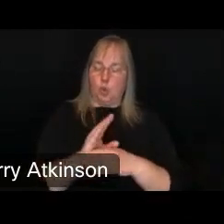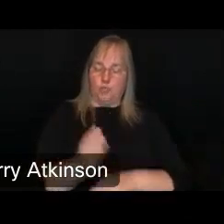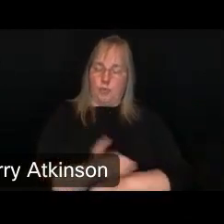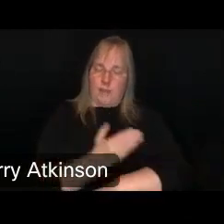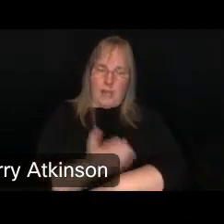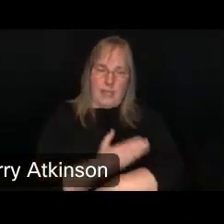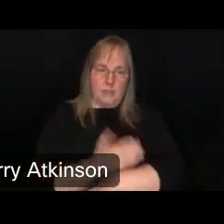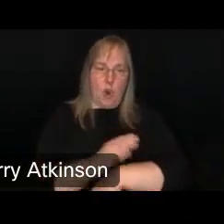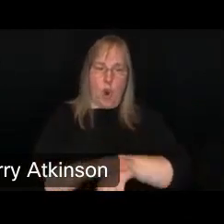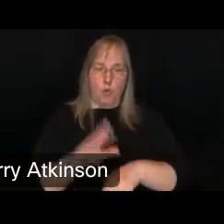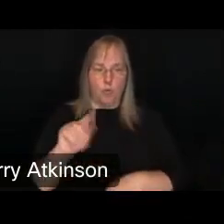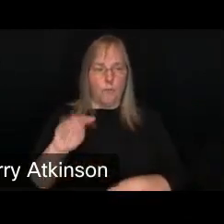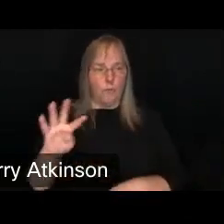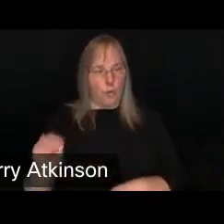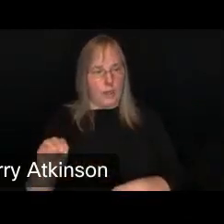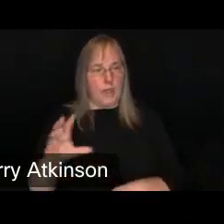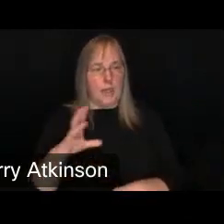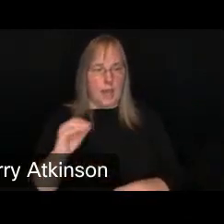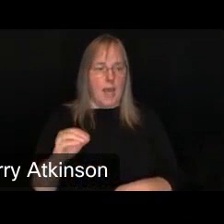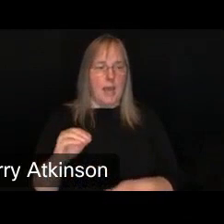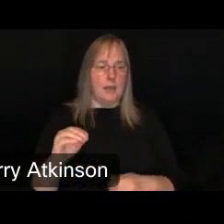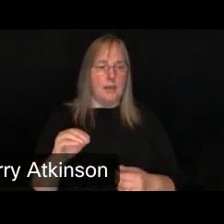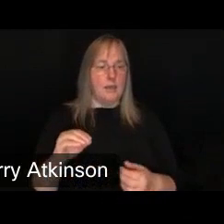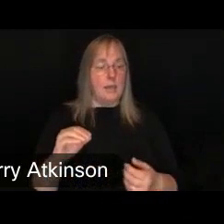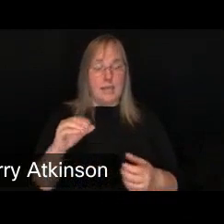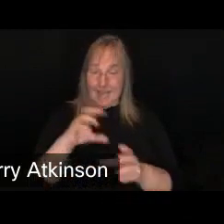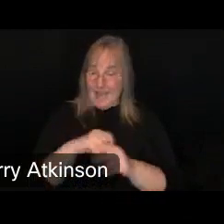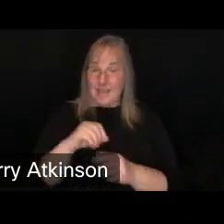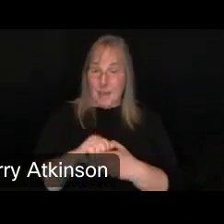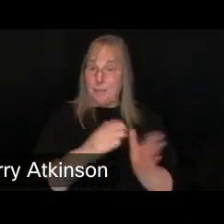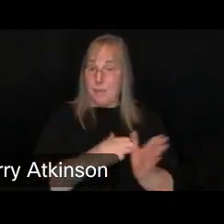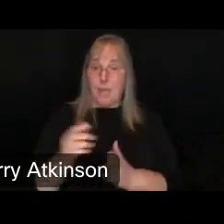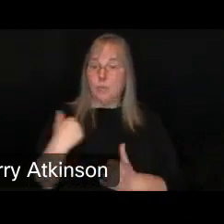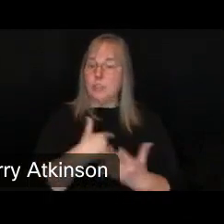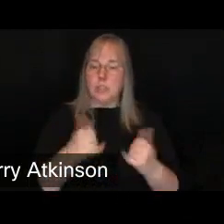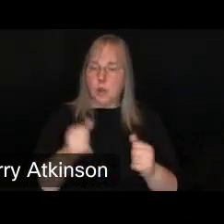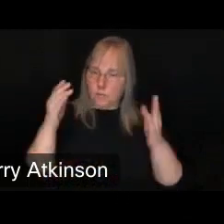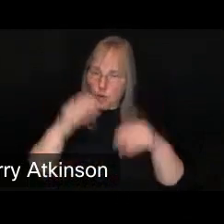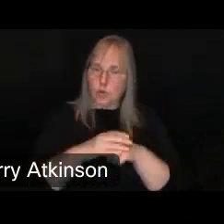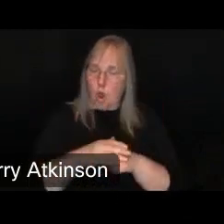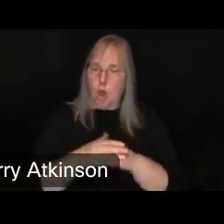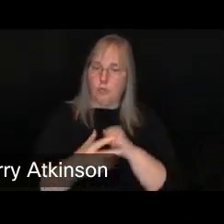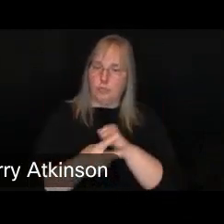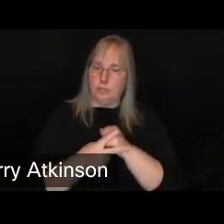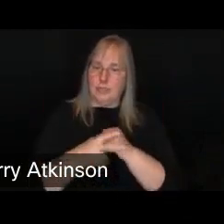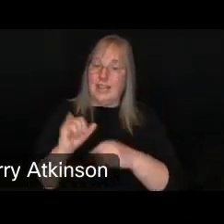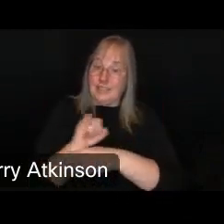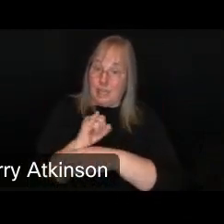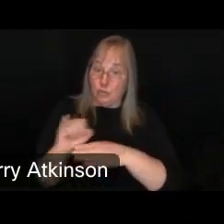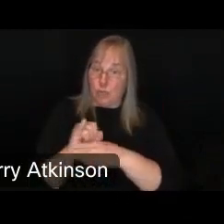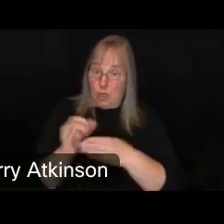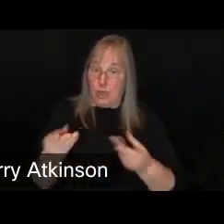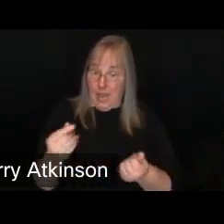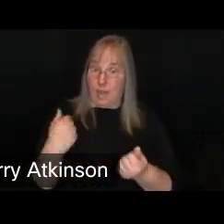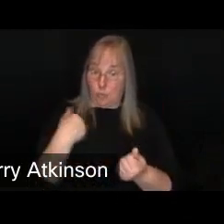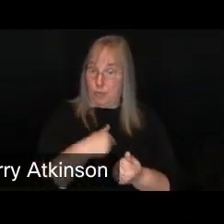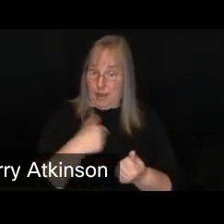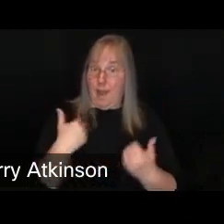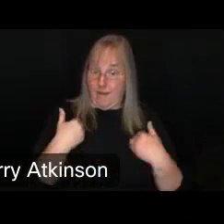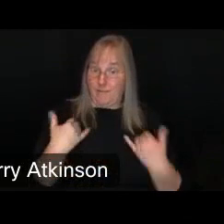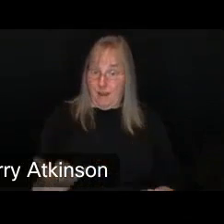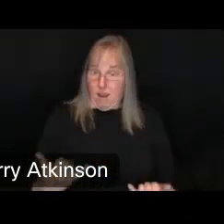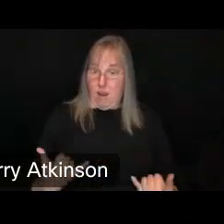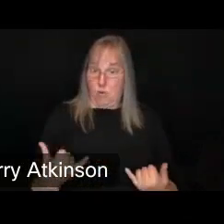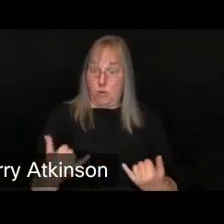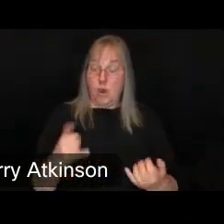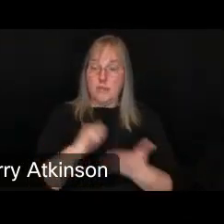revitalization here in the county. In the plan, we are still focused on retaining the industrial land that we have today. So that's mostly